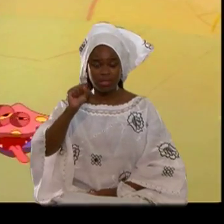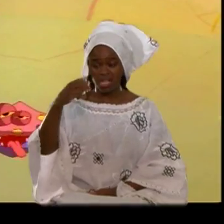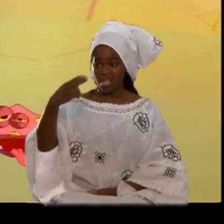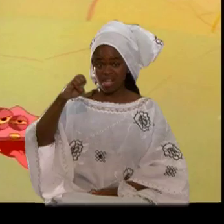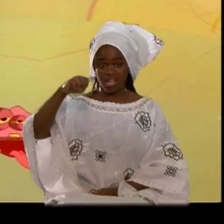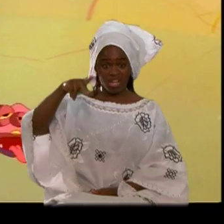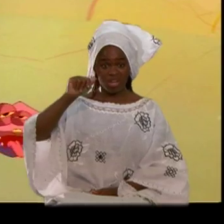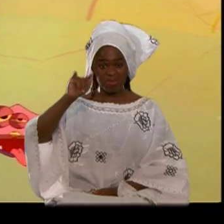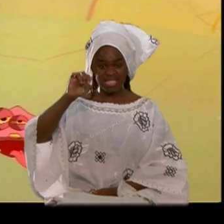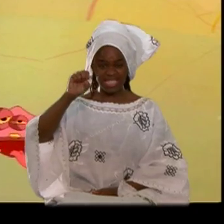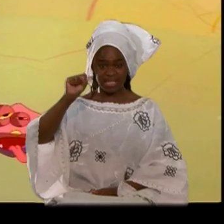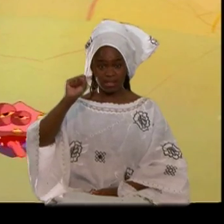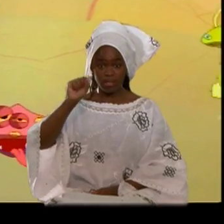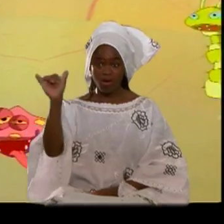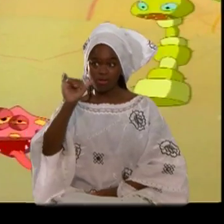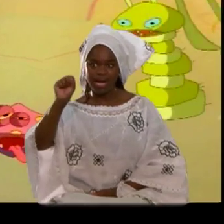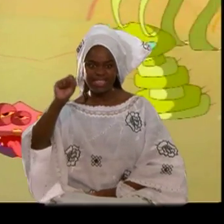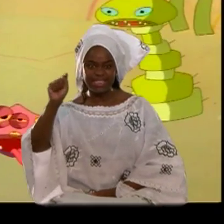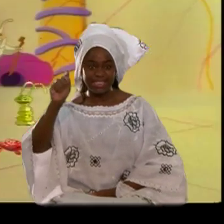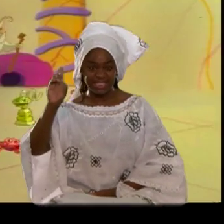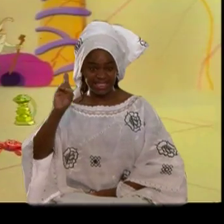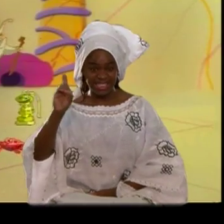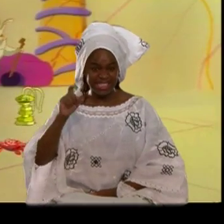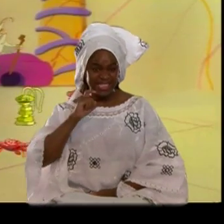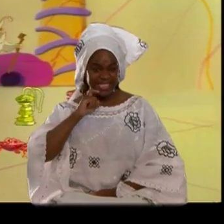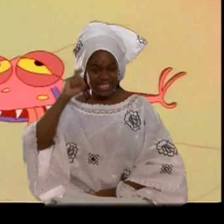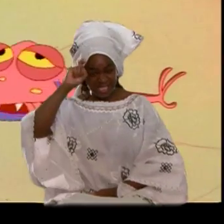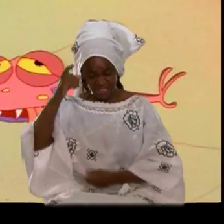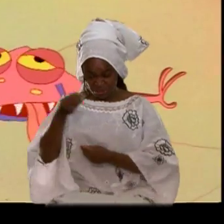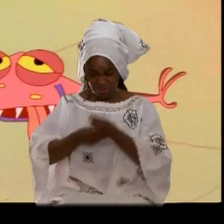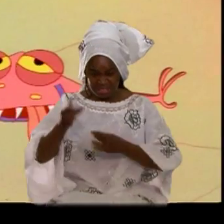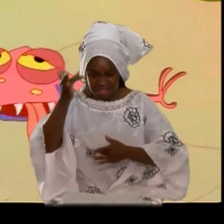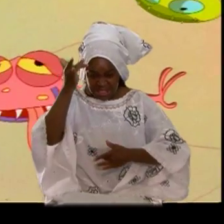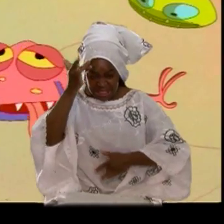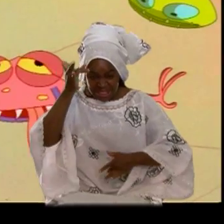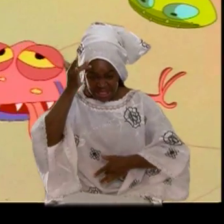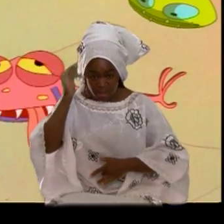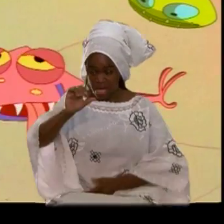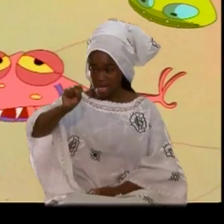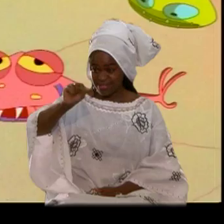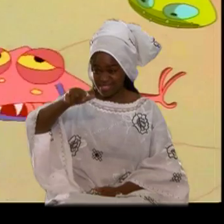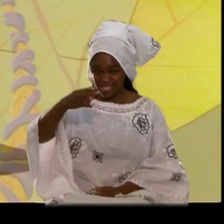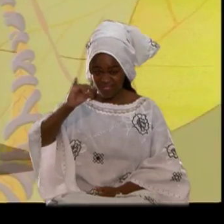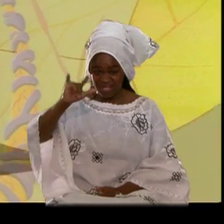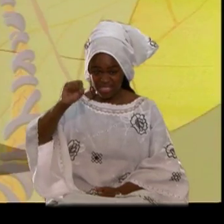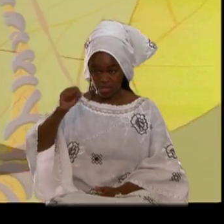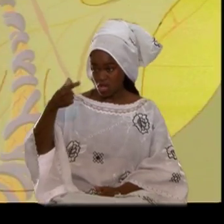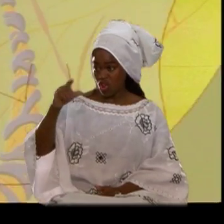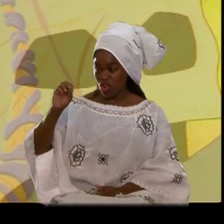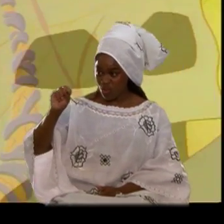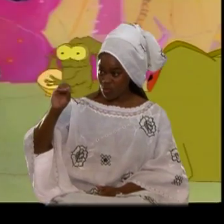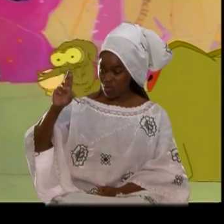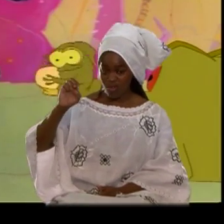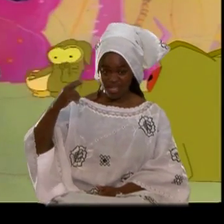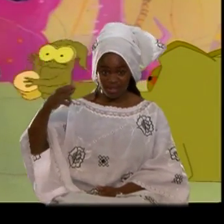the malarias, the hepatitises, and also the STDs, the sexually transmitted diseases, such as